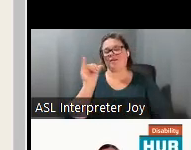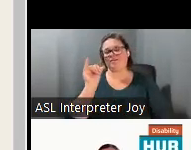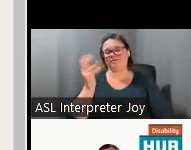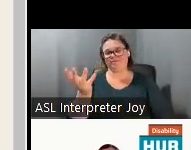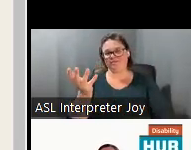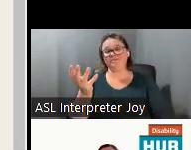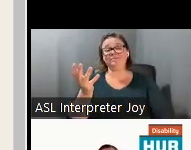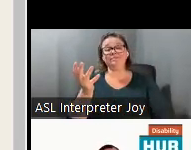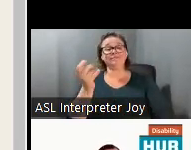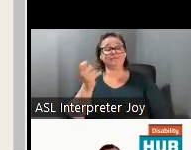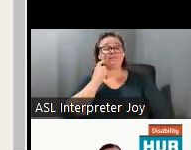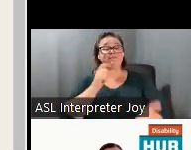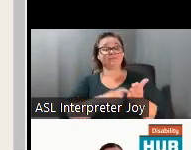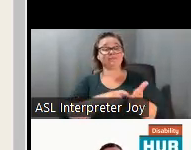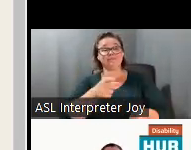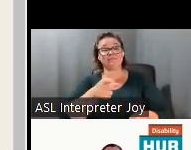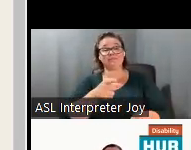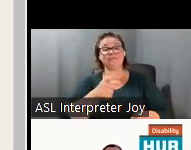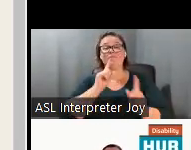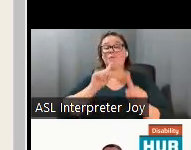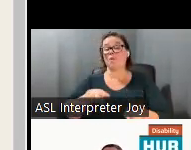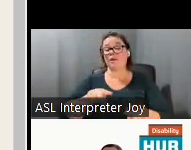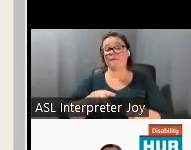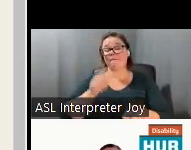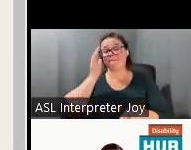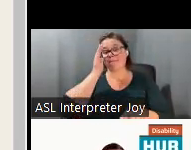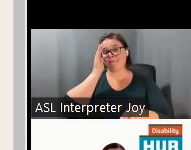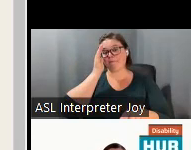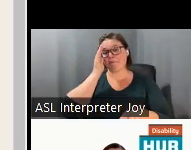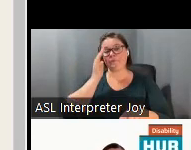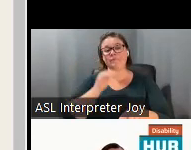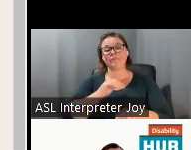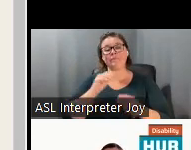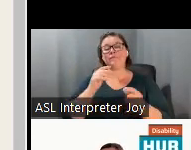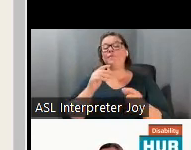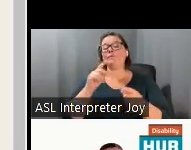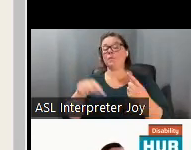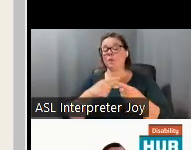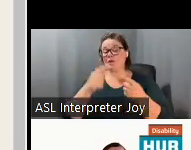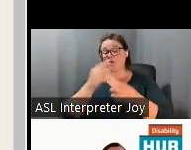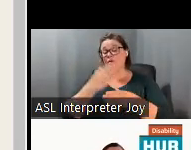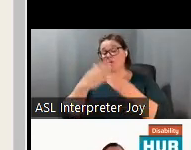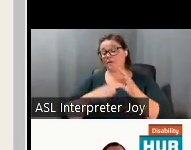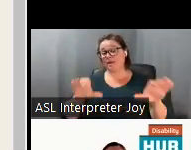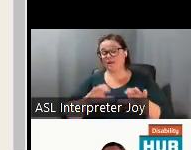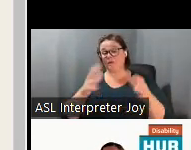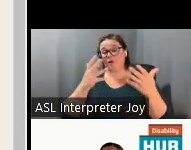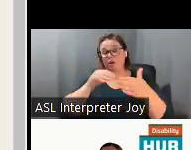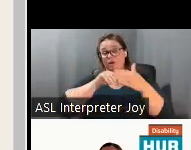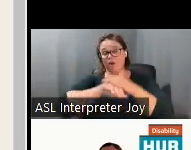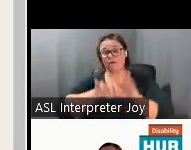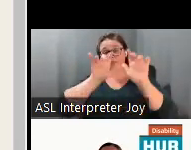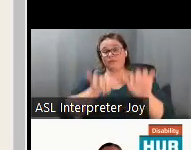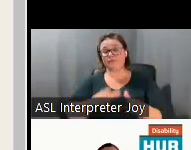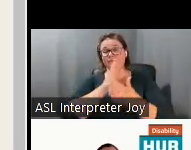we're seeing here is the report. It is the completion of this activity. We've already gone in and we've entered some